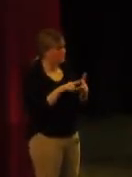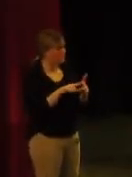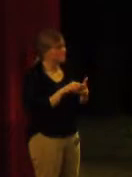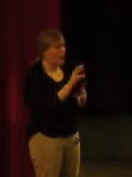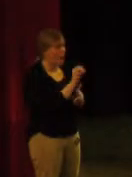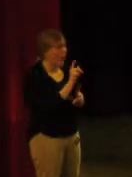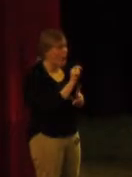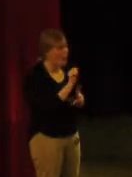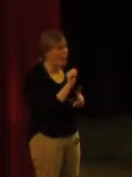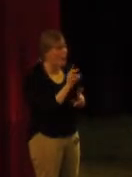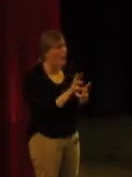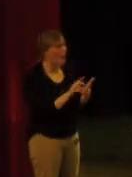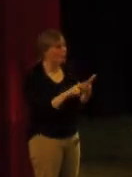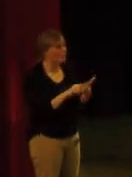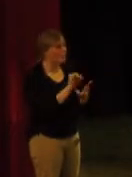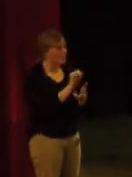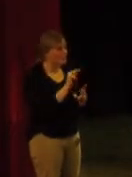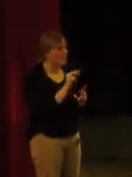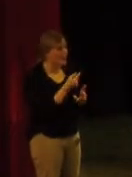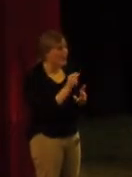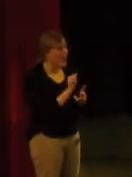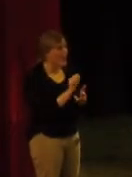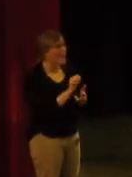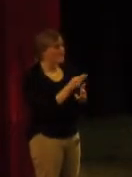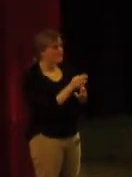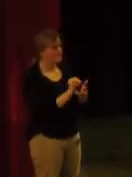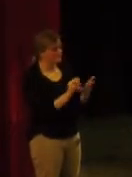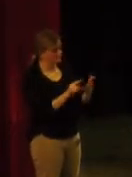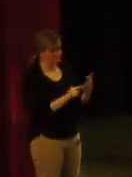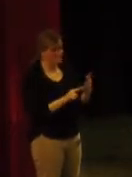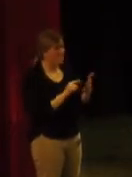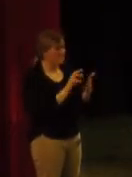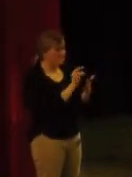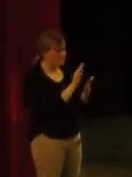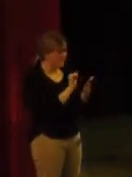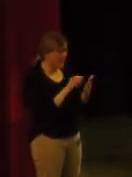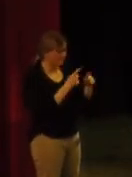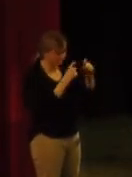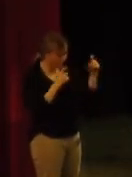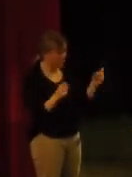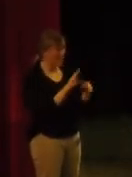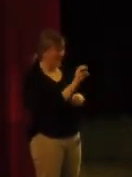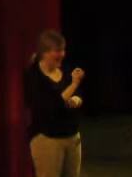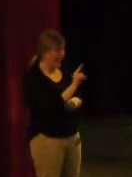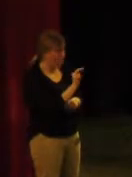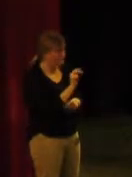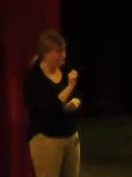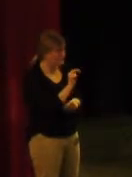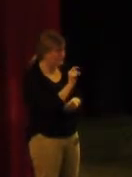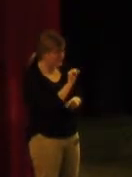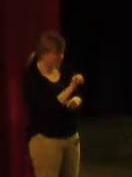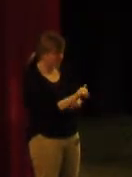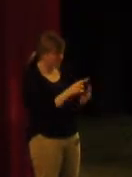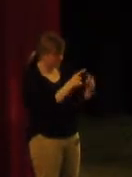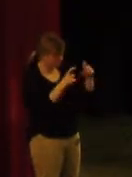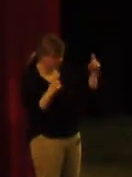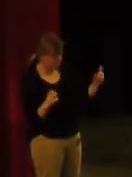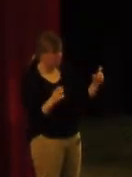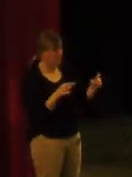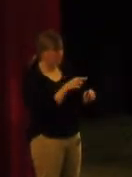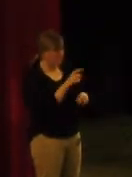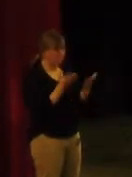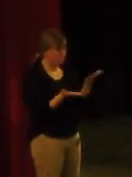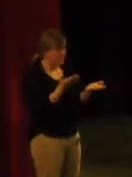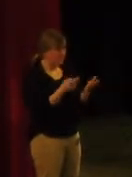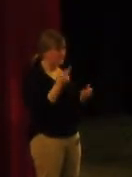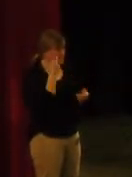or Eaton County, Southern Monroe County, Bay County, Genesee County, or Berrien County, then you're probably going to run